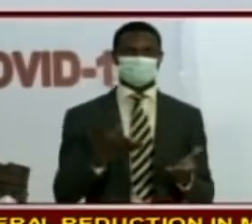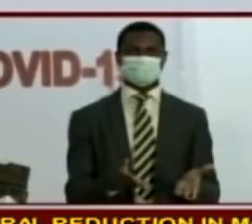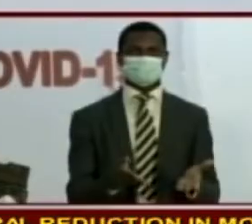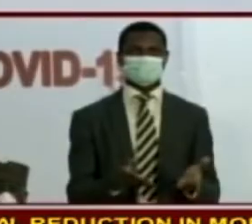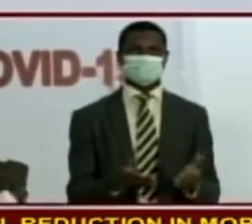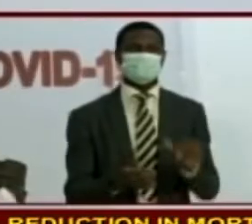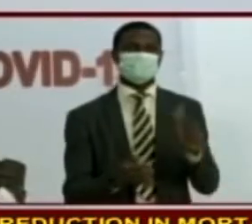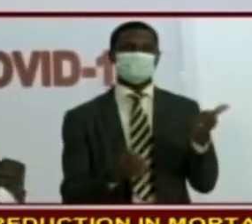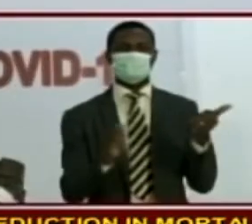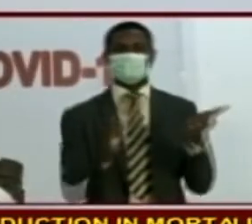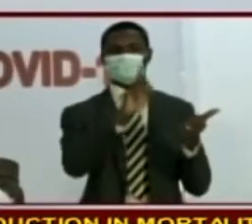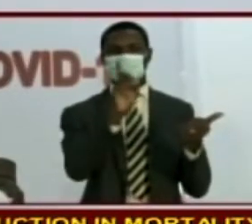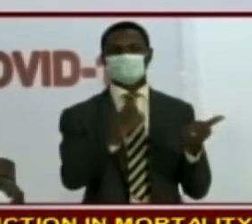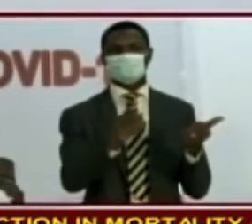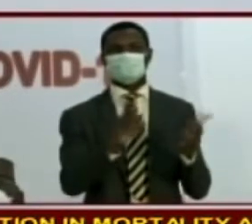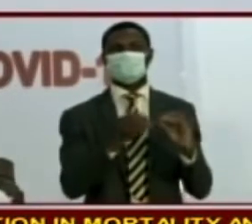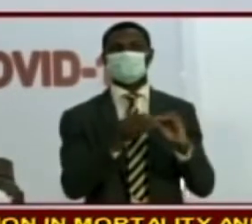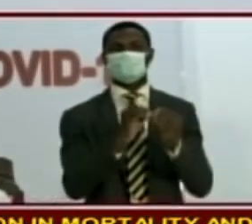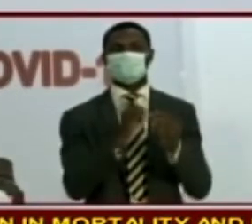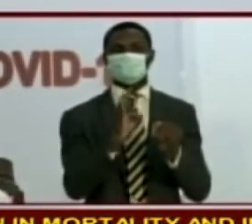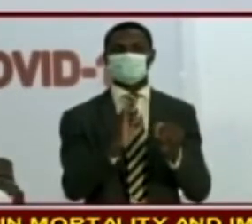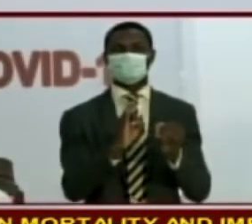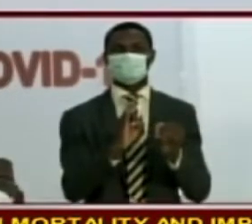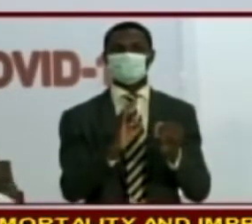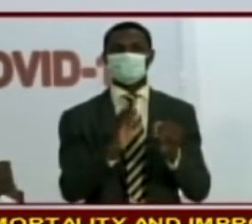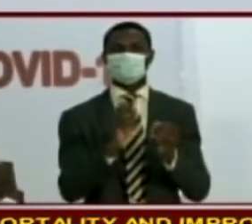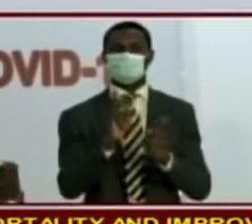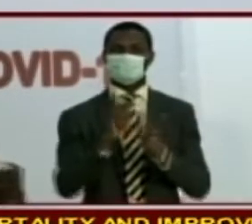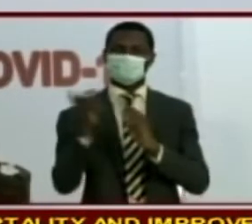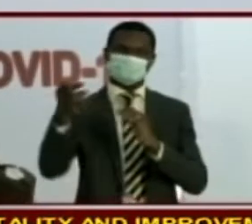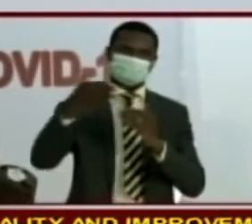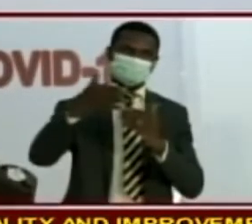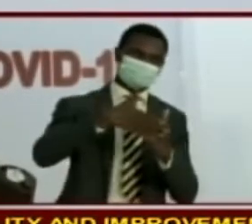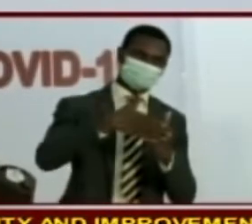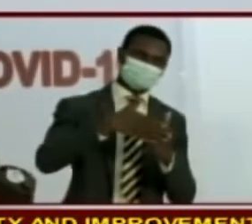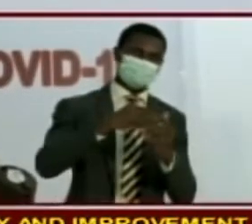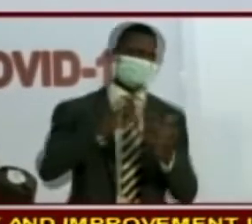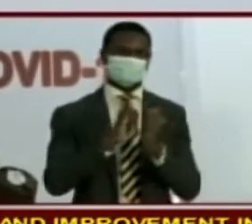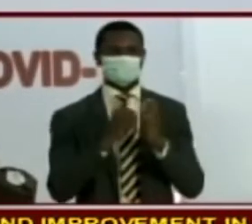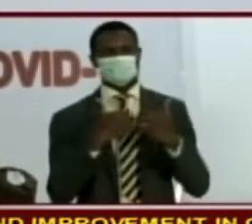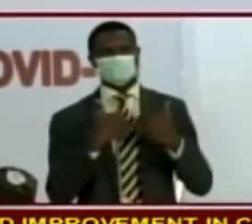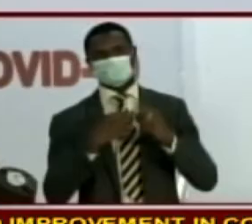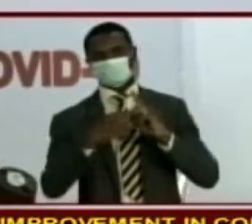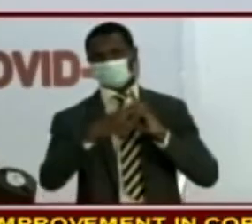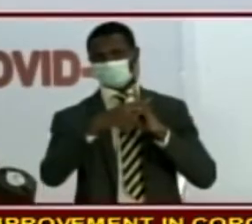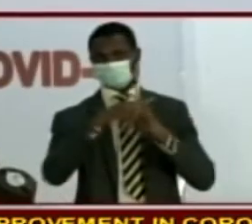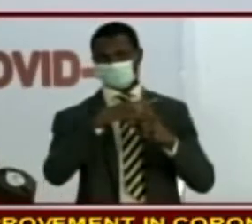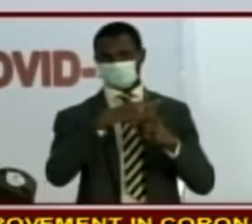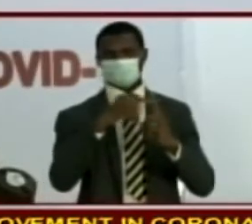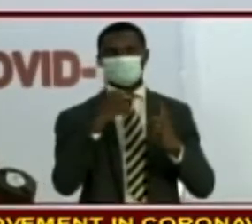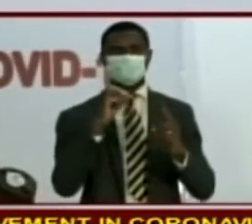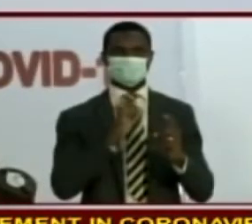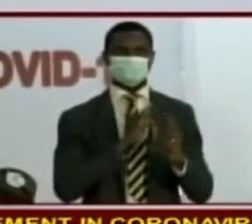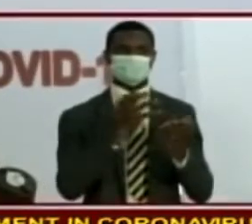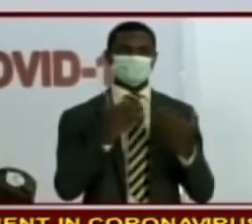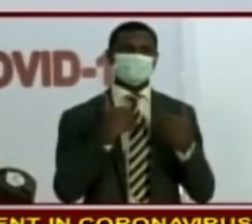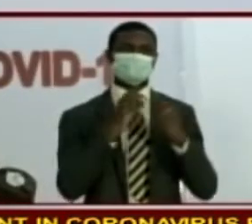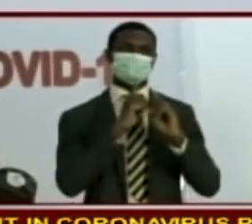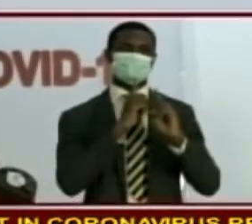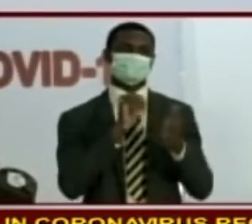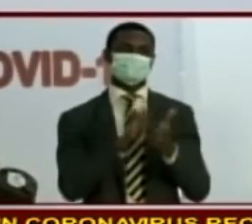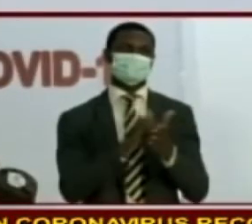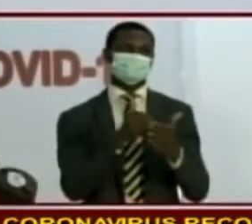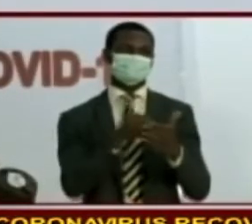again, number of evacuees who tested positive, which I've just responded to, and also how